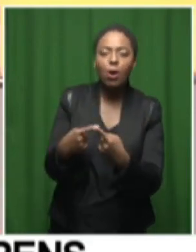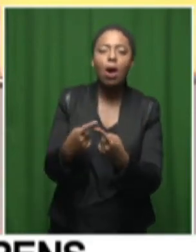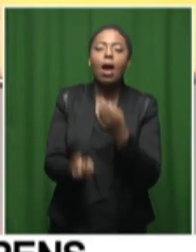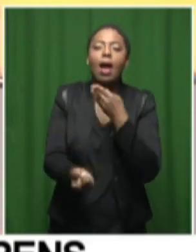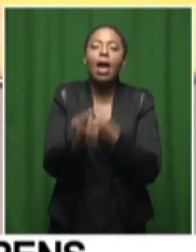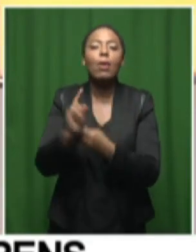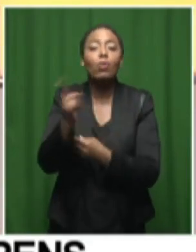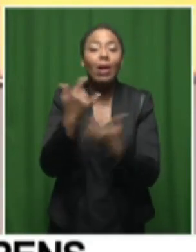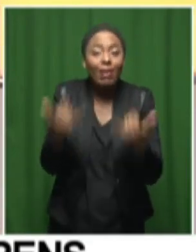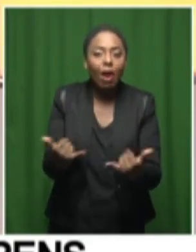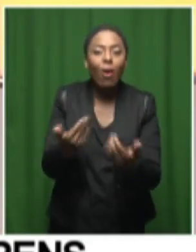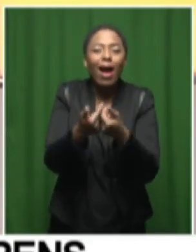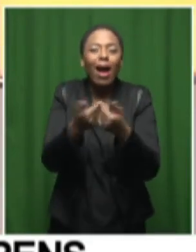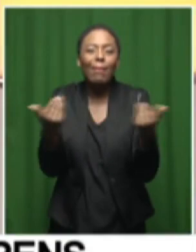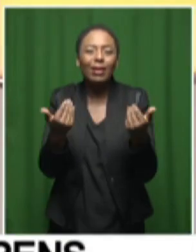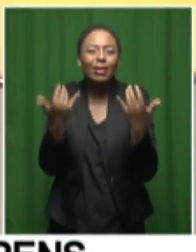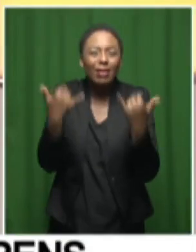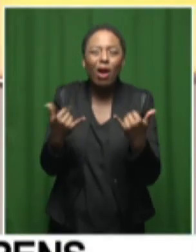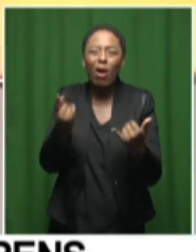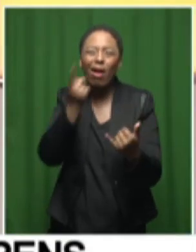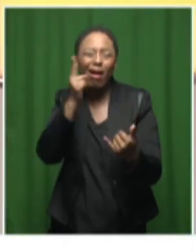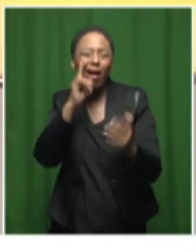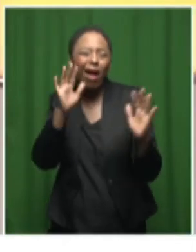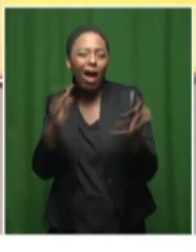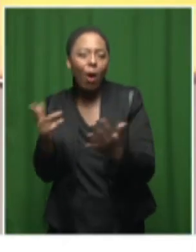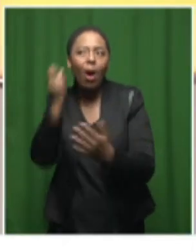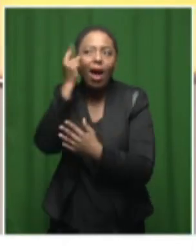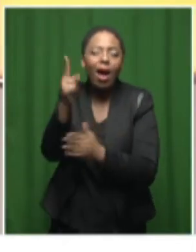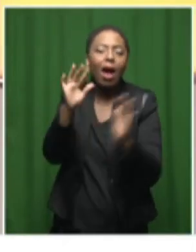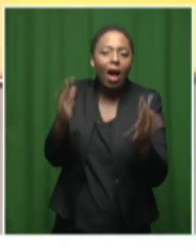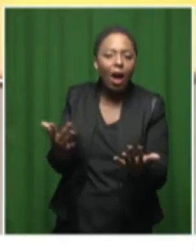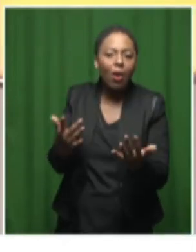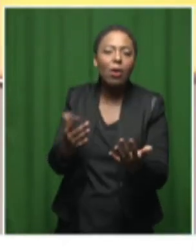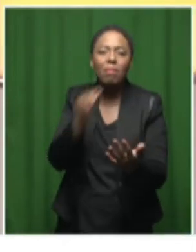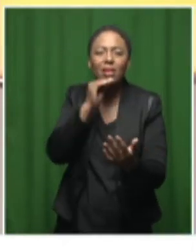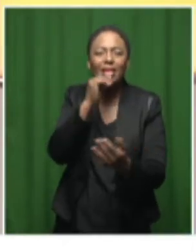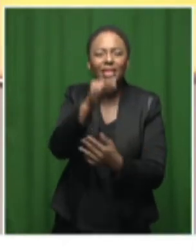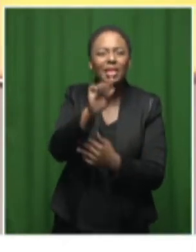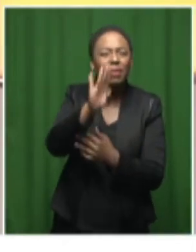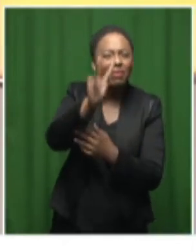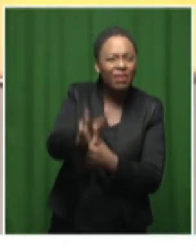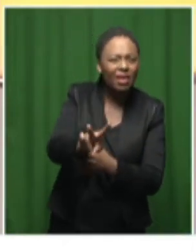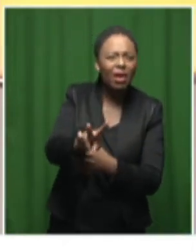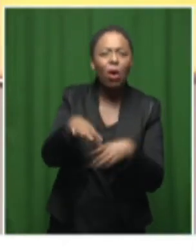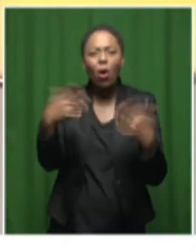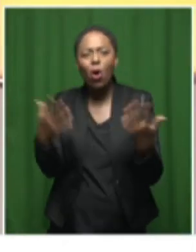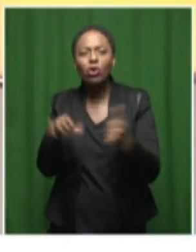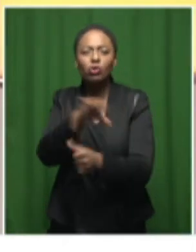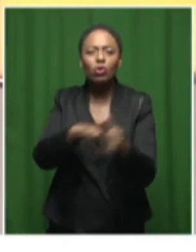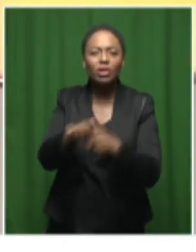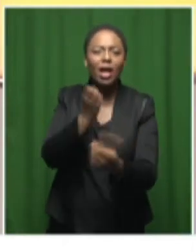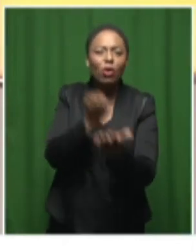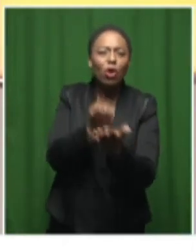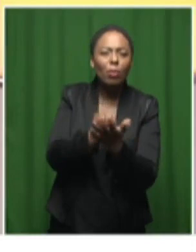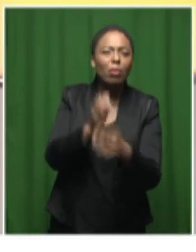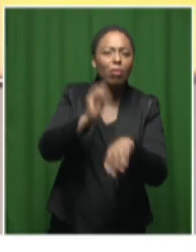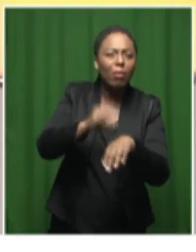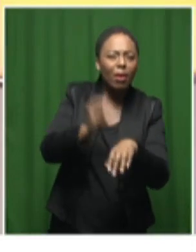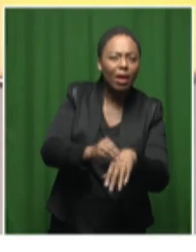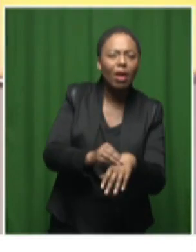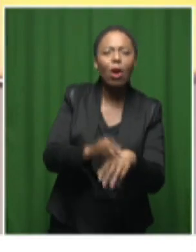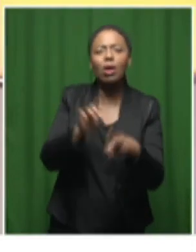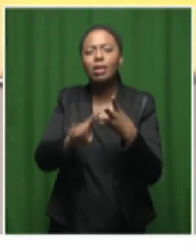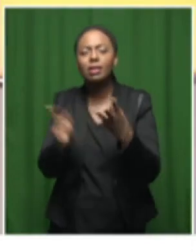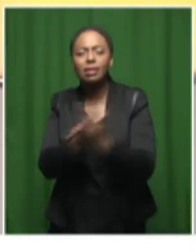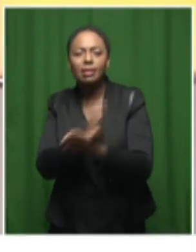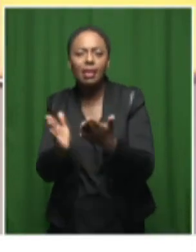but what does apartheid look like today? Is it potentially elements of GBV? Is it socioeconomic factors? Is it the fact that, some of us are